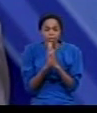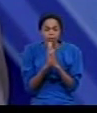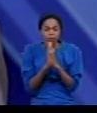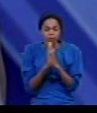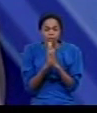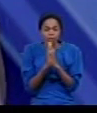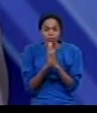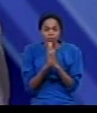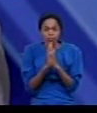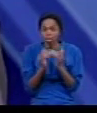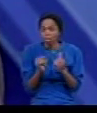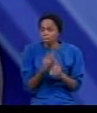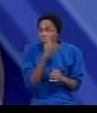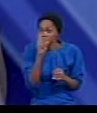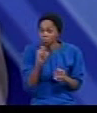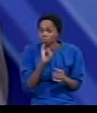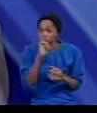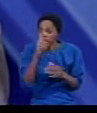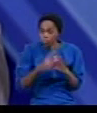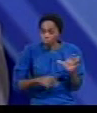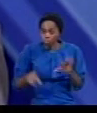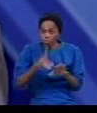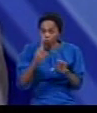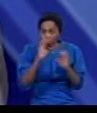What do you teach?